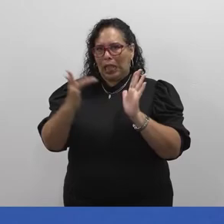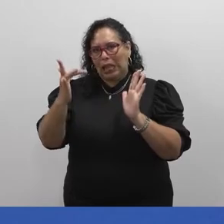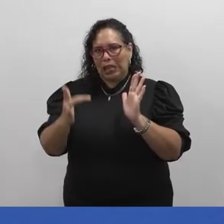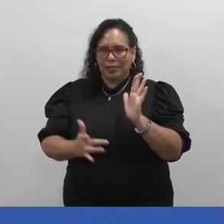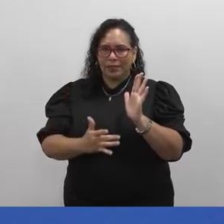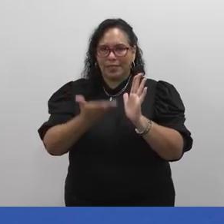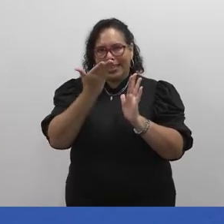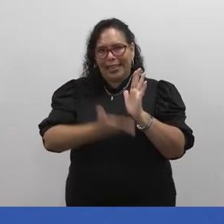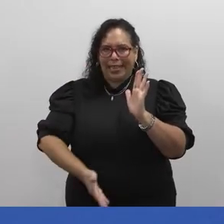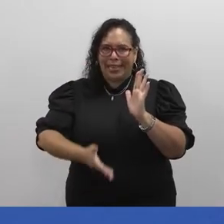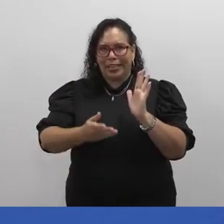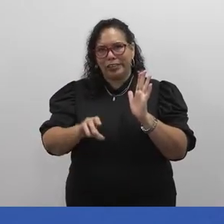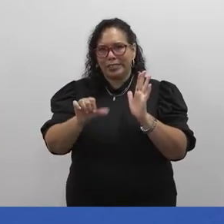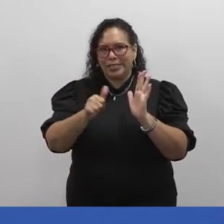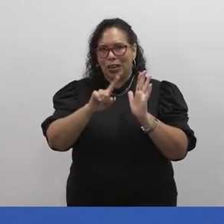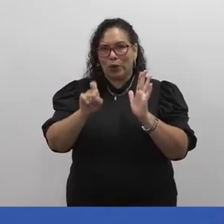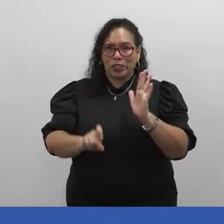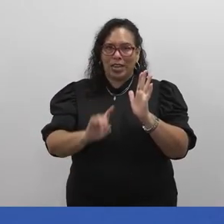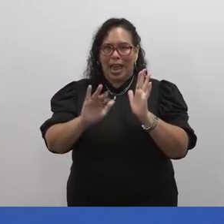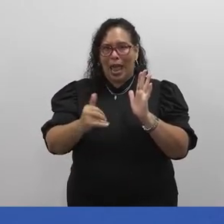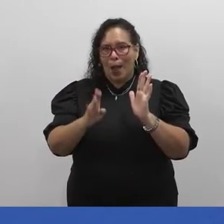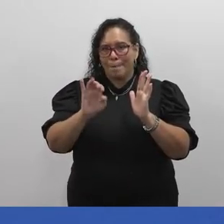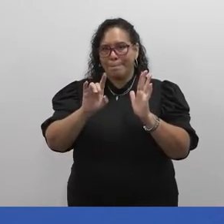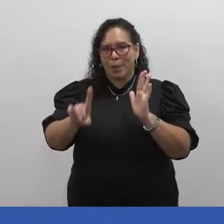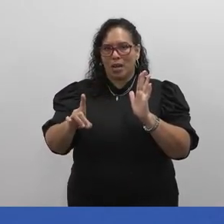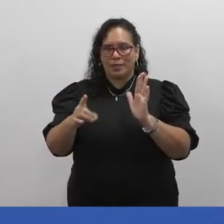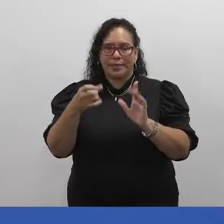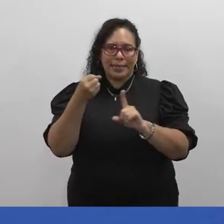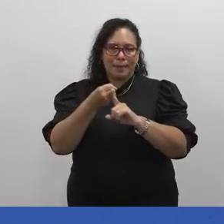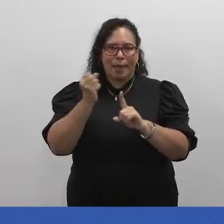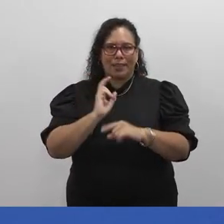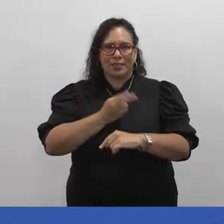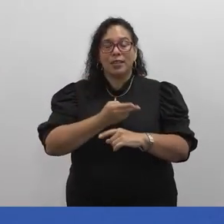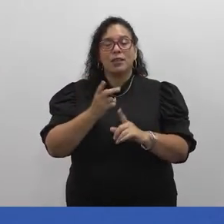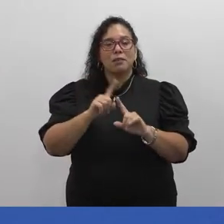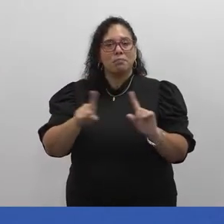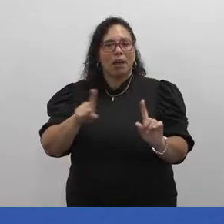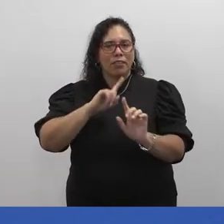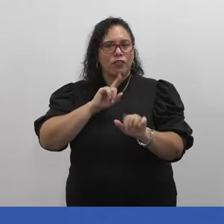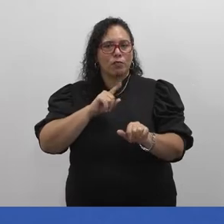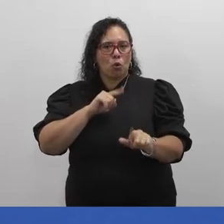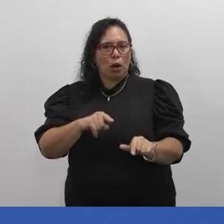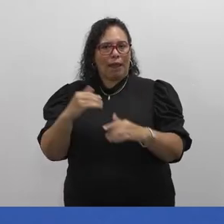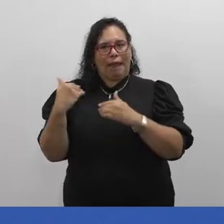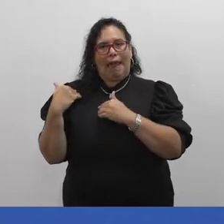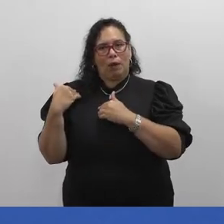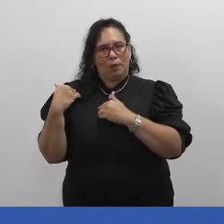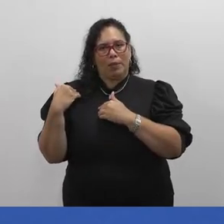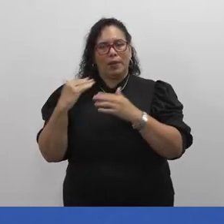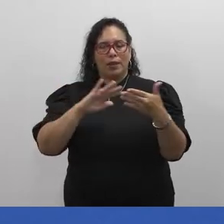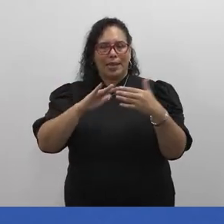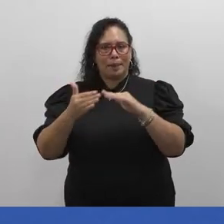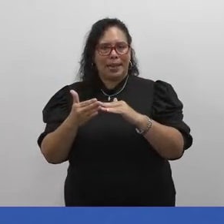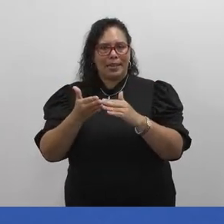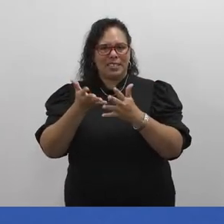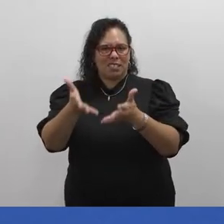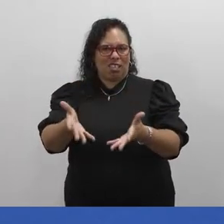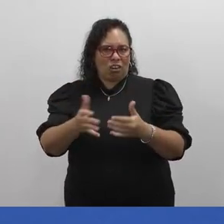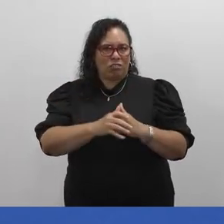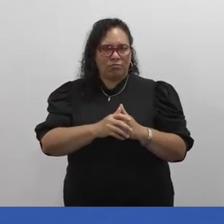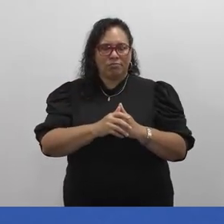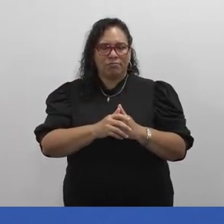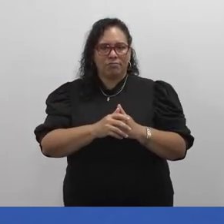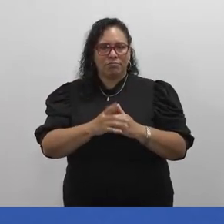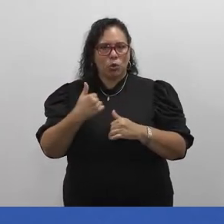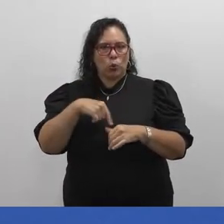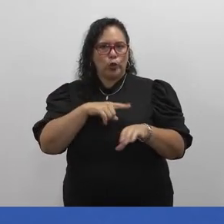know, here's the 10 questions you might have about how bonds impact us. But just on that reporting piece and that accountability piece to the community, that we're doing what we